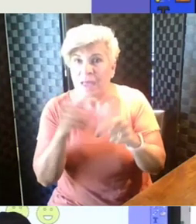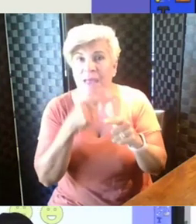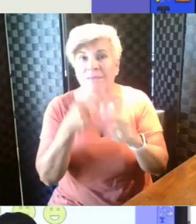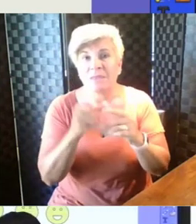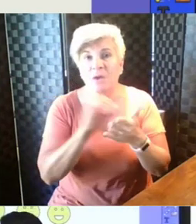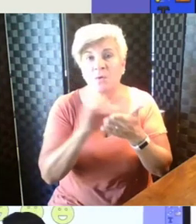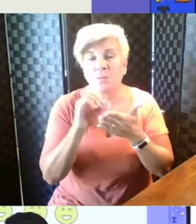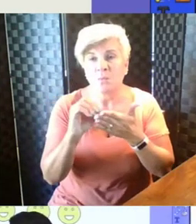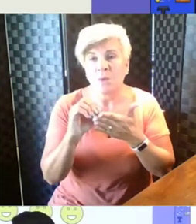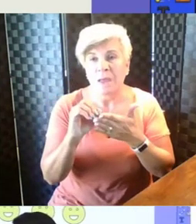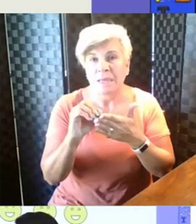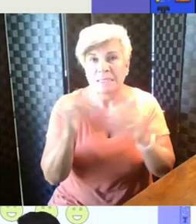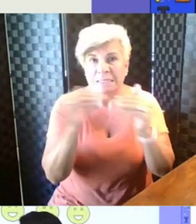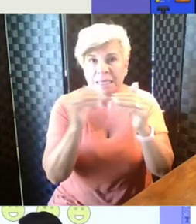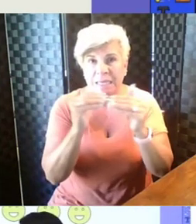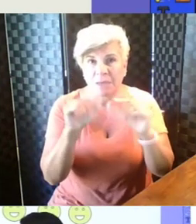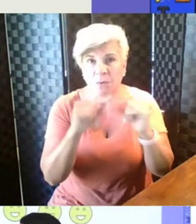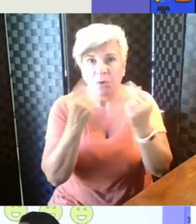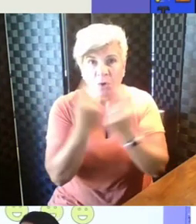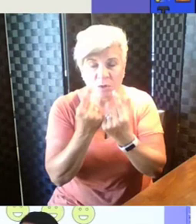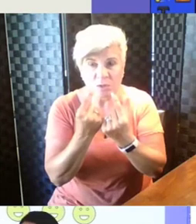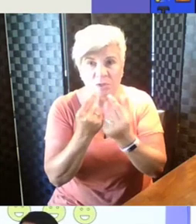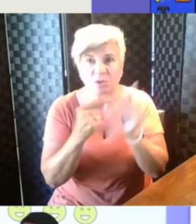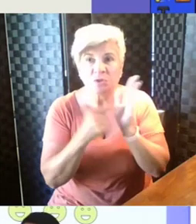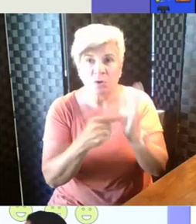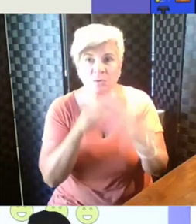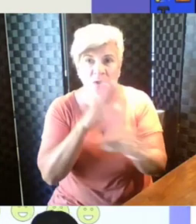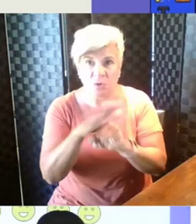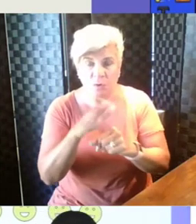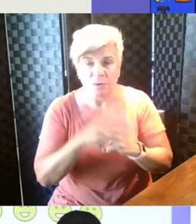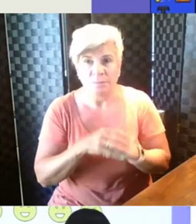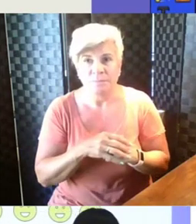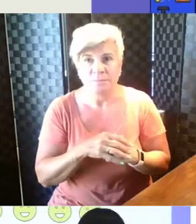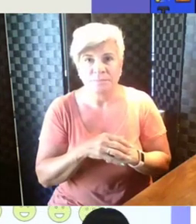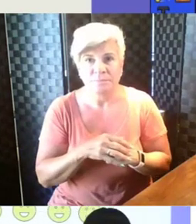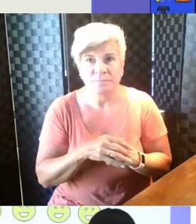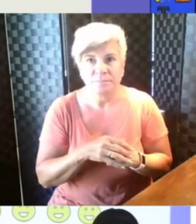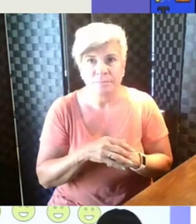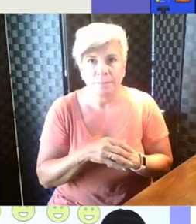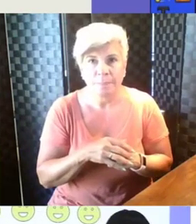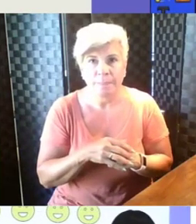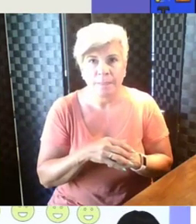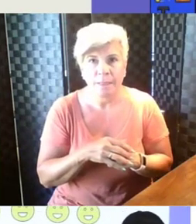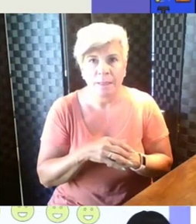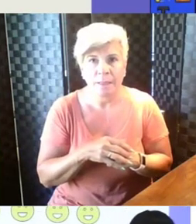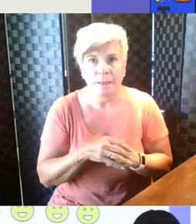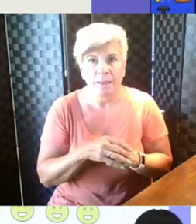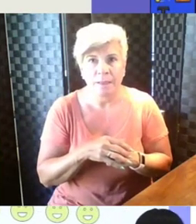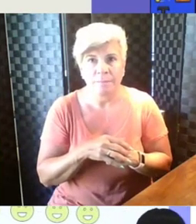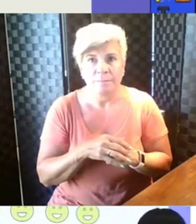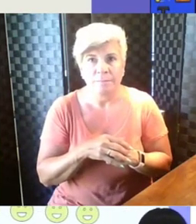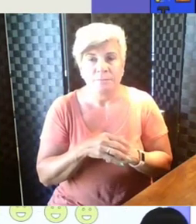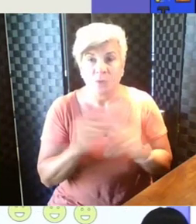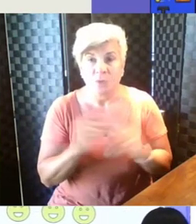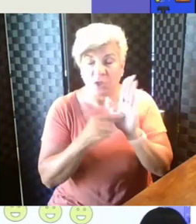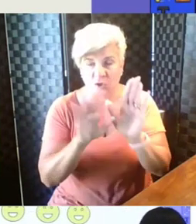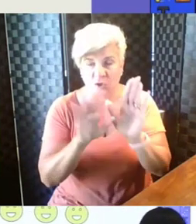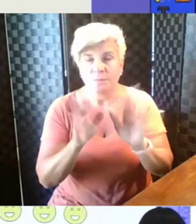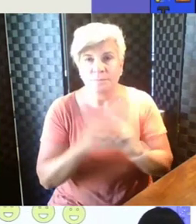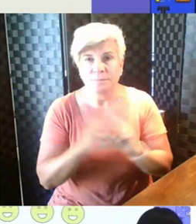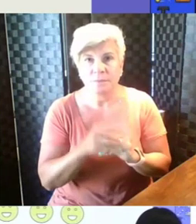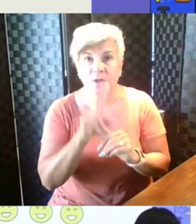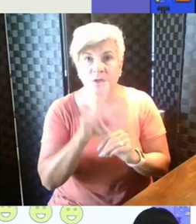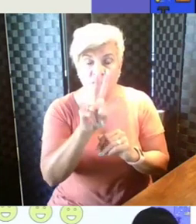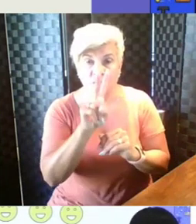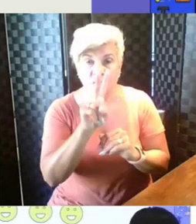write each equal group you used to show the total. Now I'm going to show you what that looks like. There